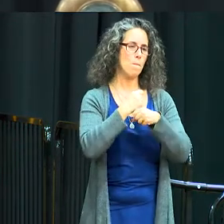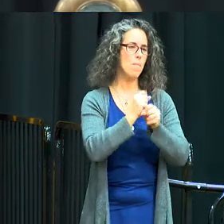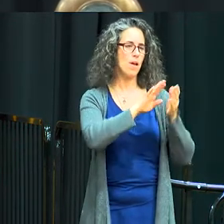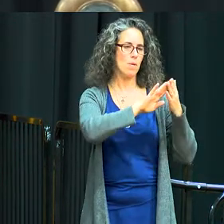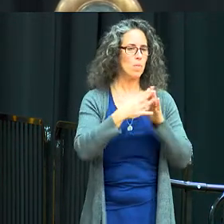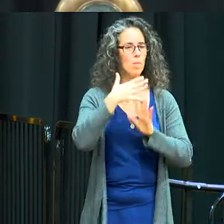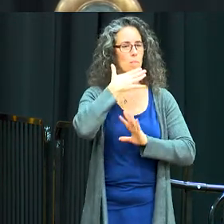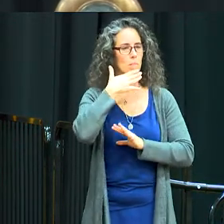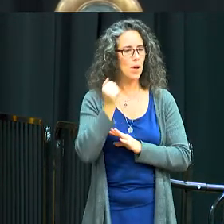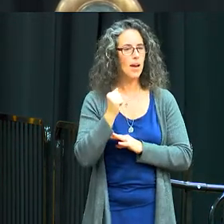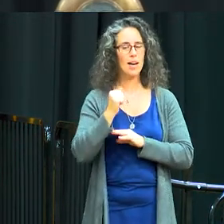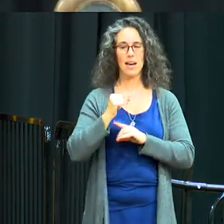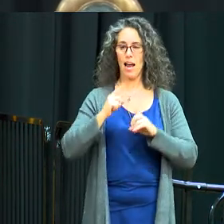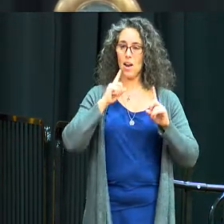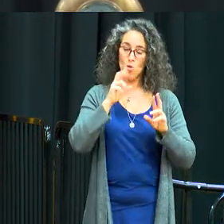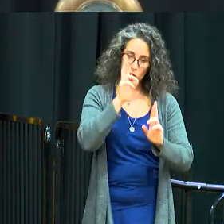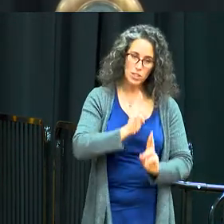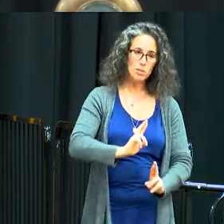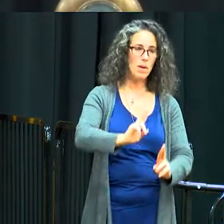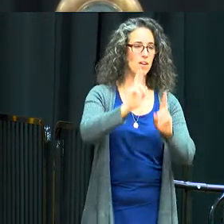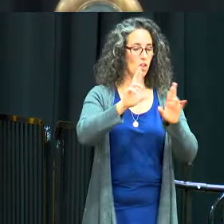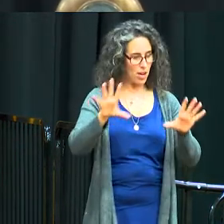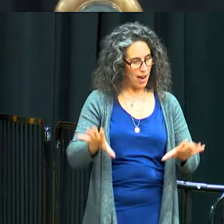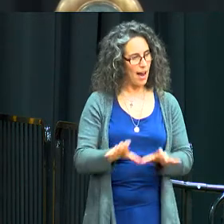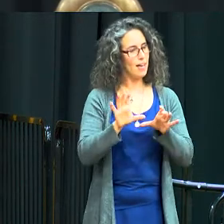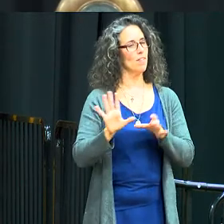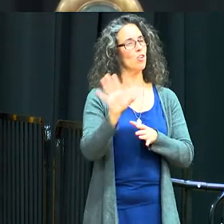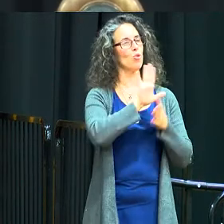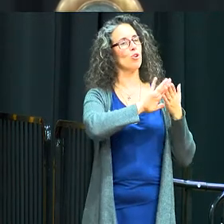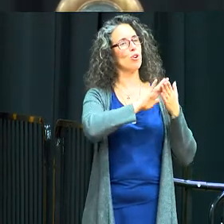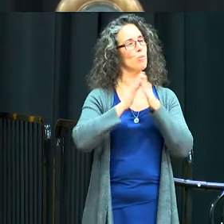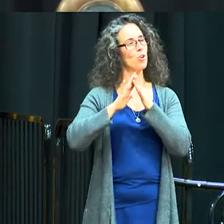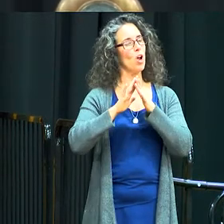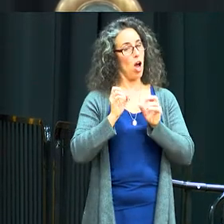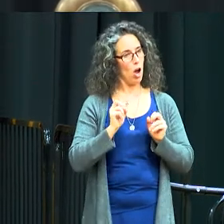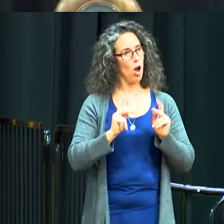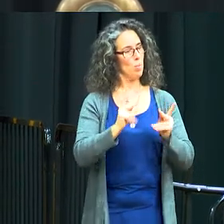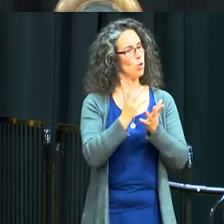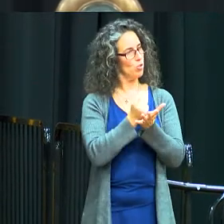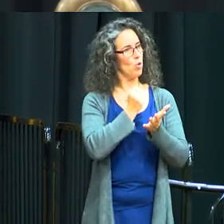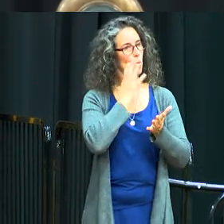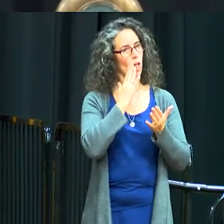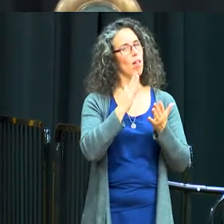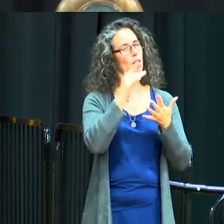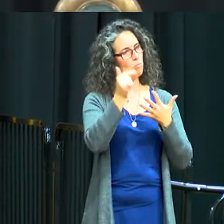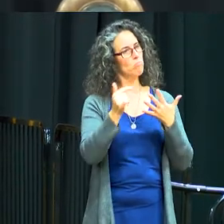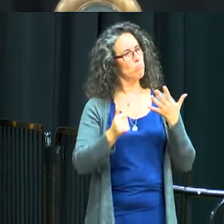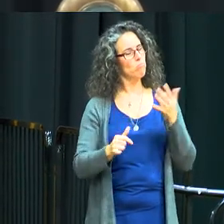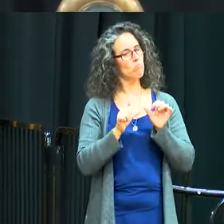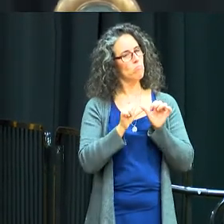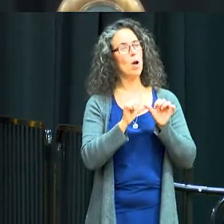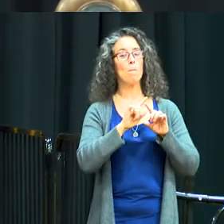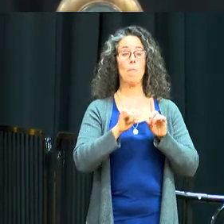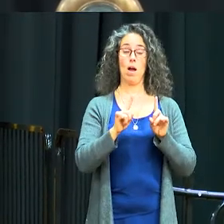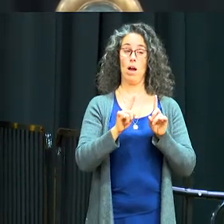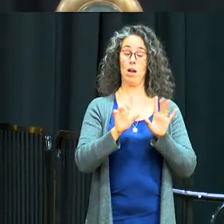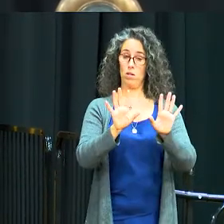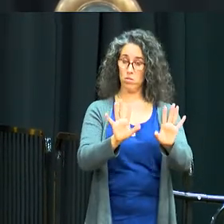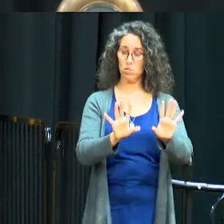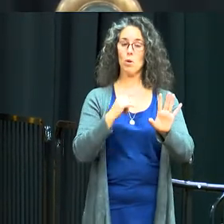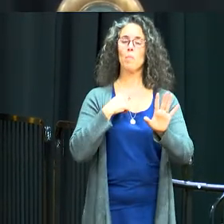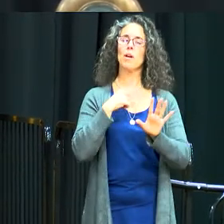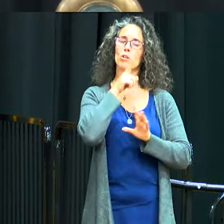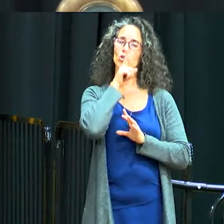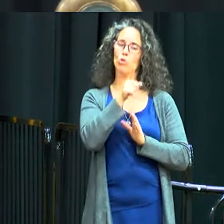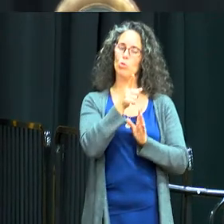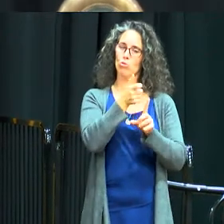intelligent, respectful, and active in the community. Opportunities will be endless, but remember to stay true to who you are. Always